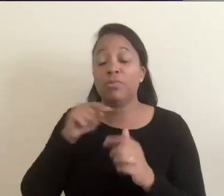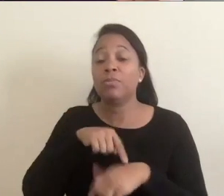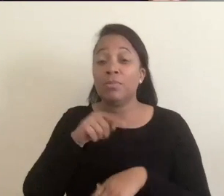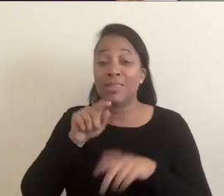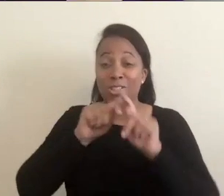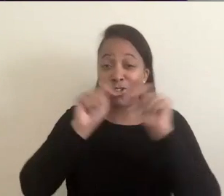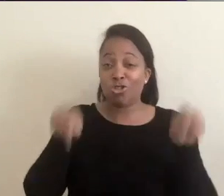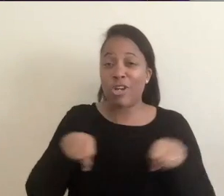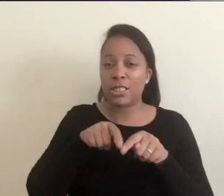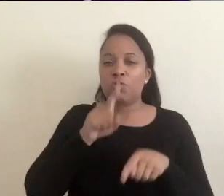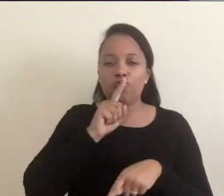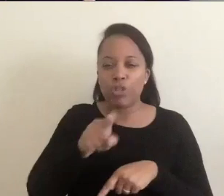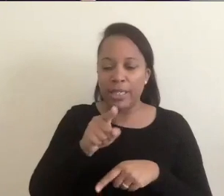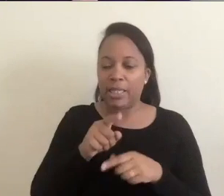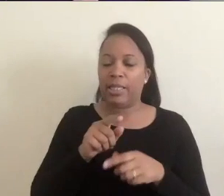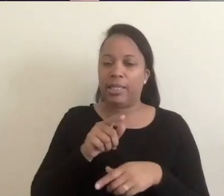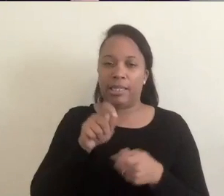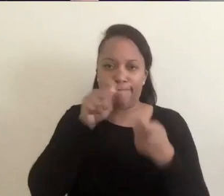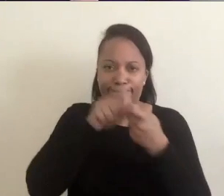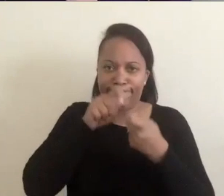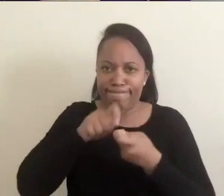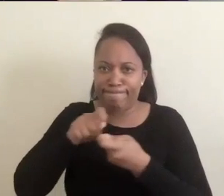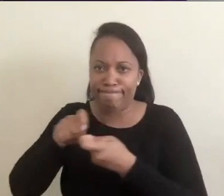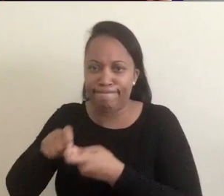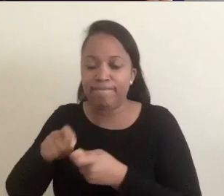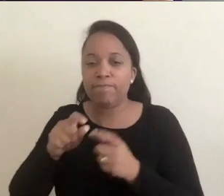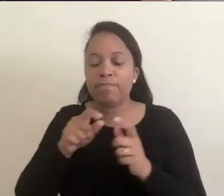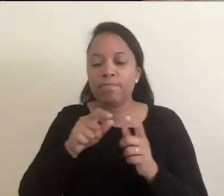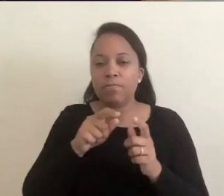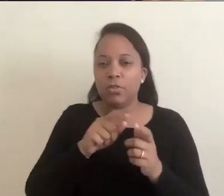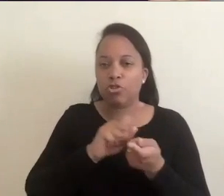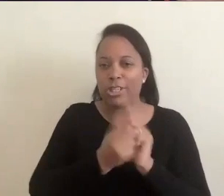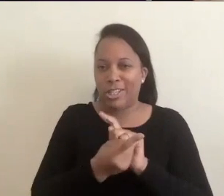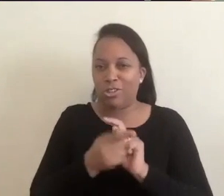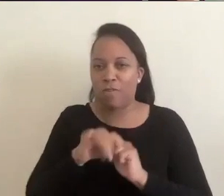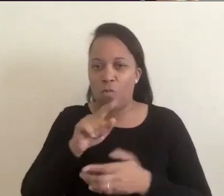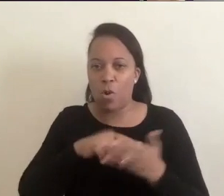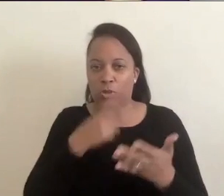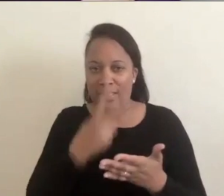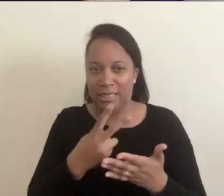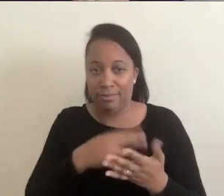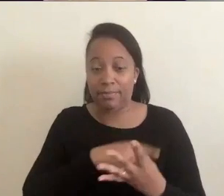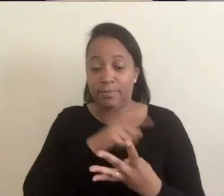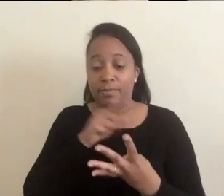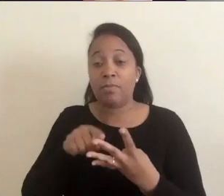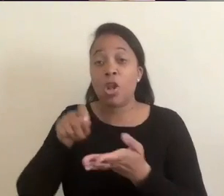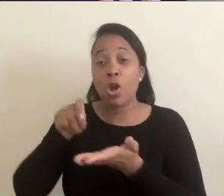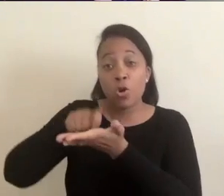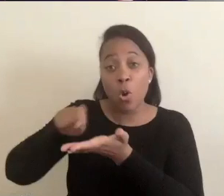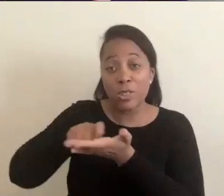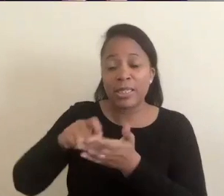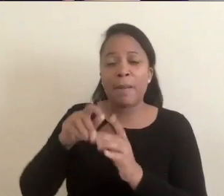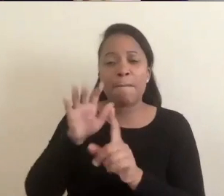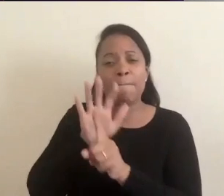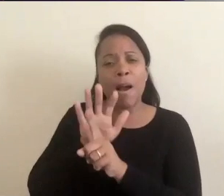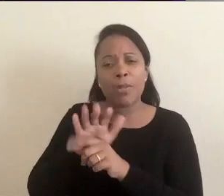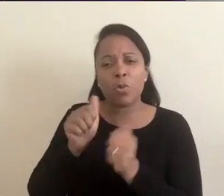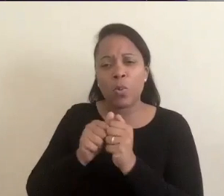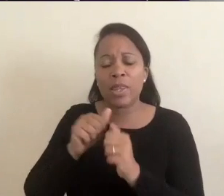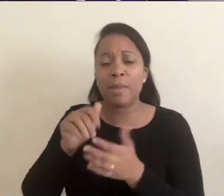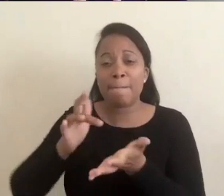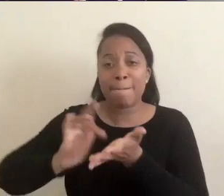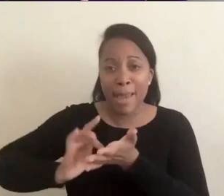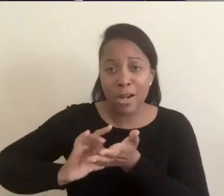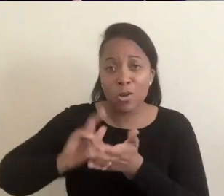transcript from pre-recorded audio or video files. Note-taking, on the other hand, is very popular in corporate or